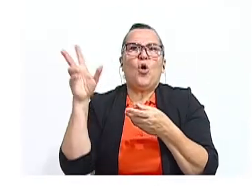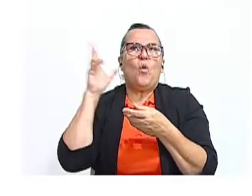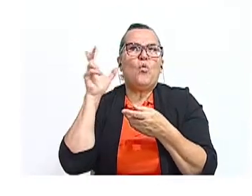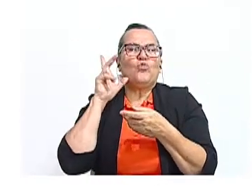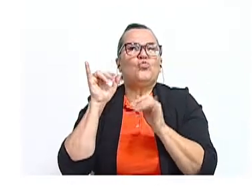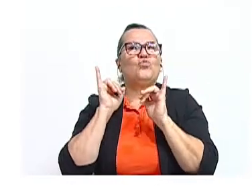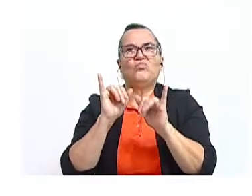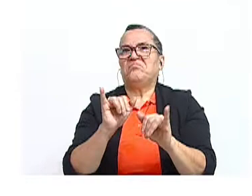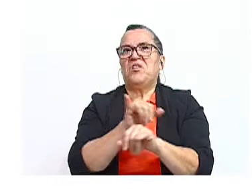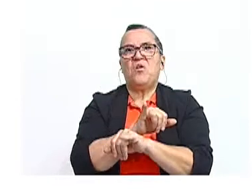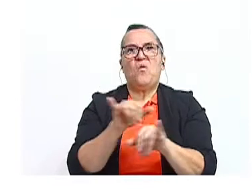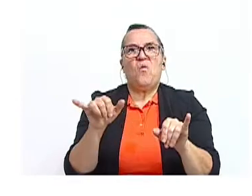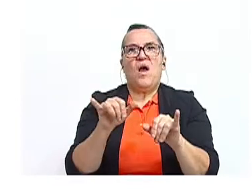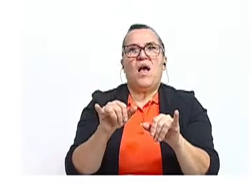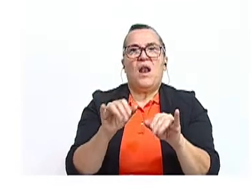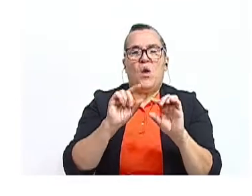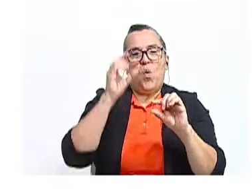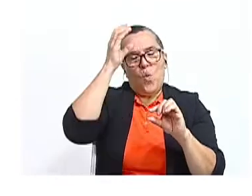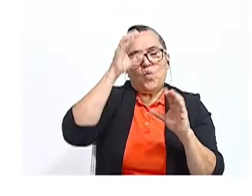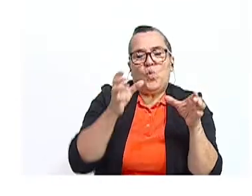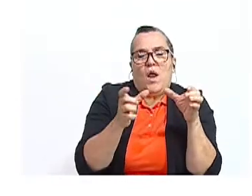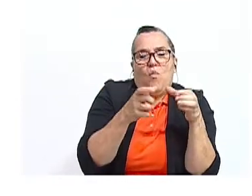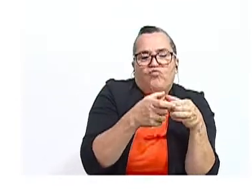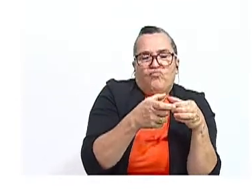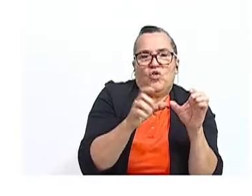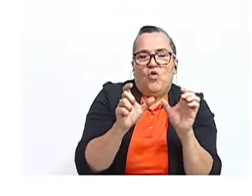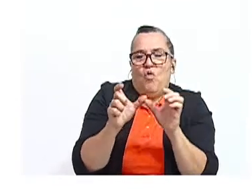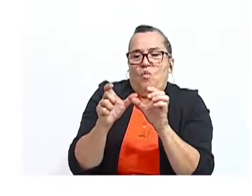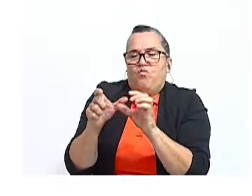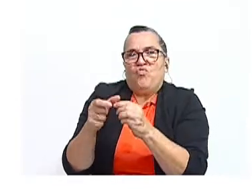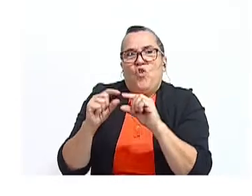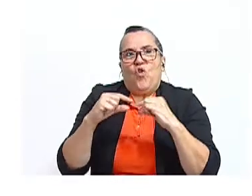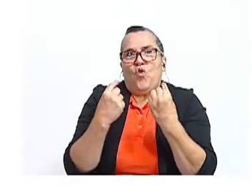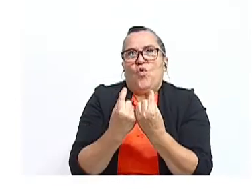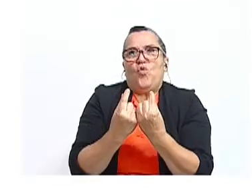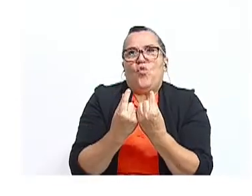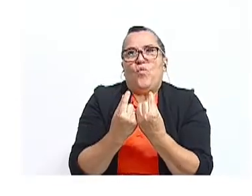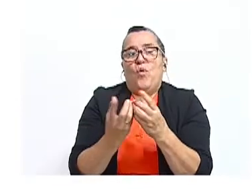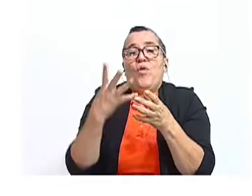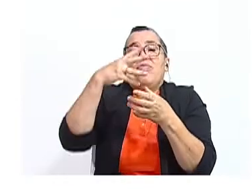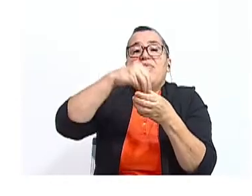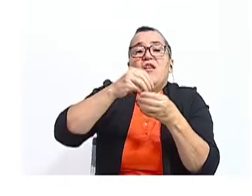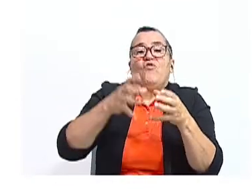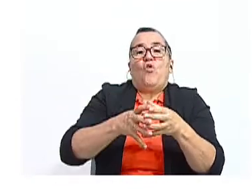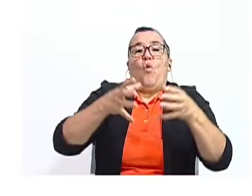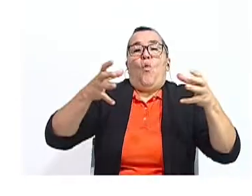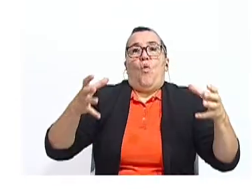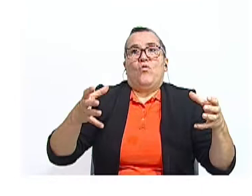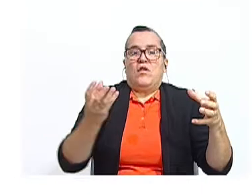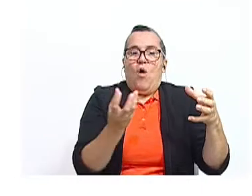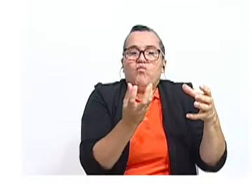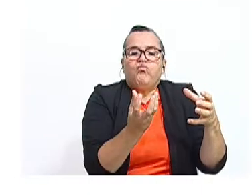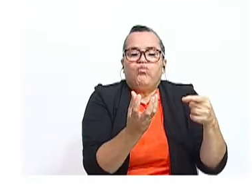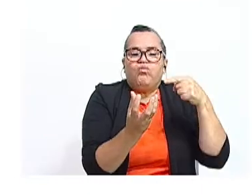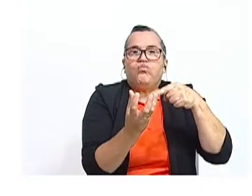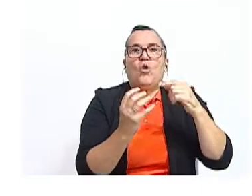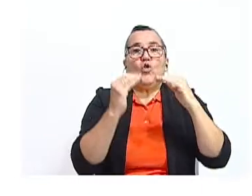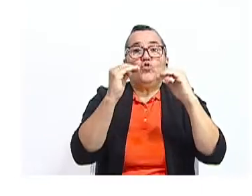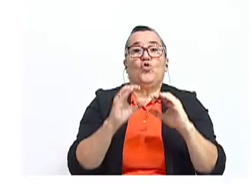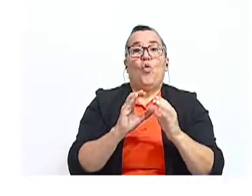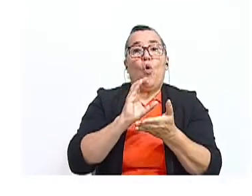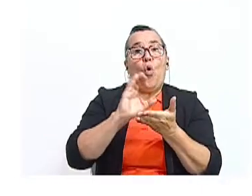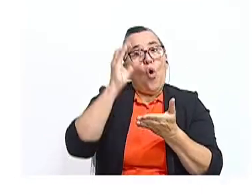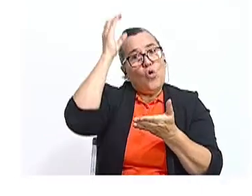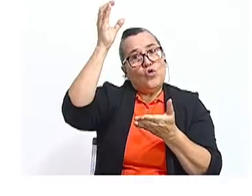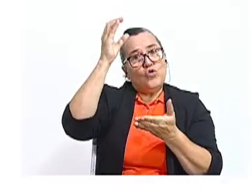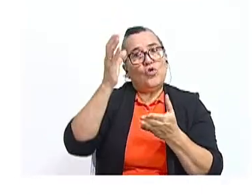sounds like, a smaller cultural group within a larger culture. People of a subculture are part of the